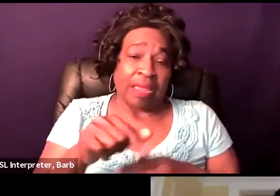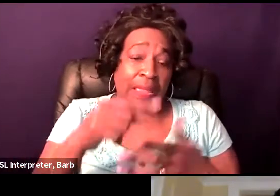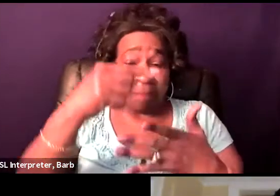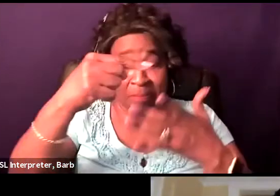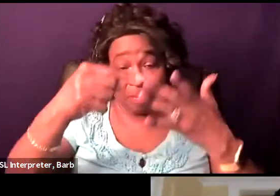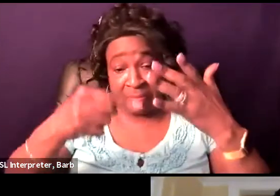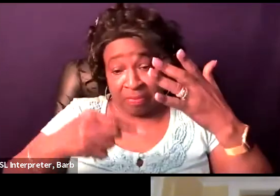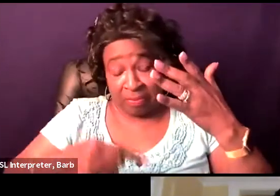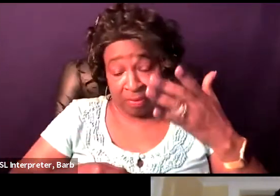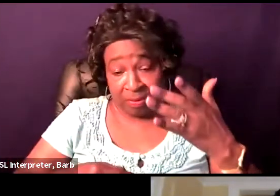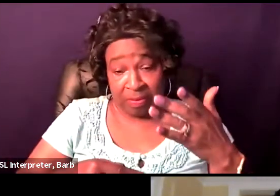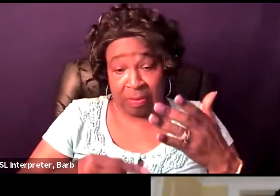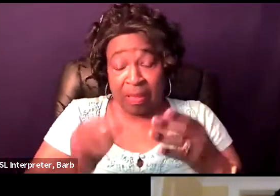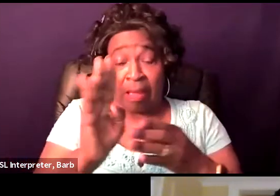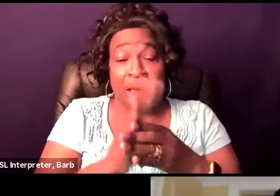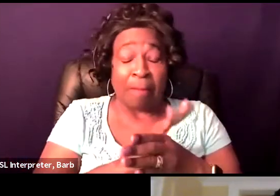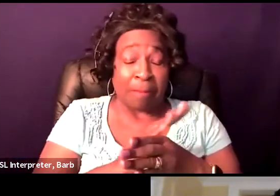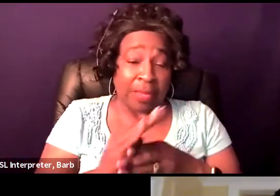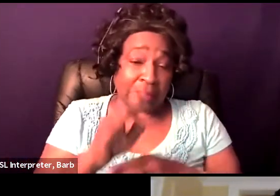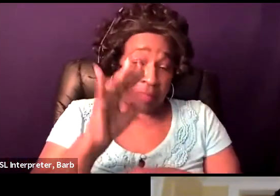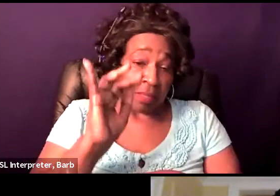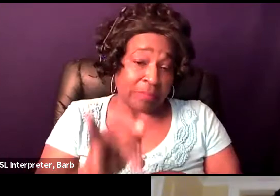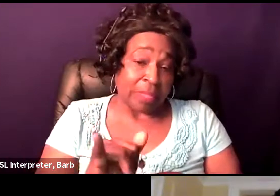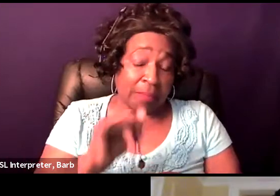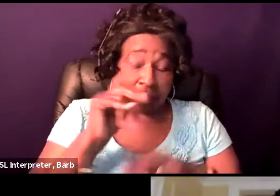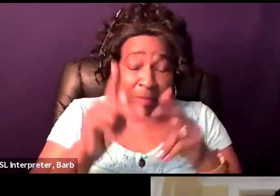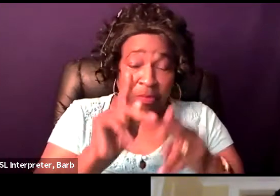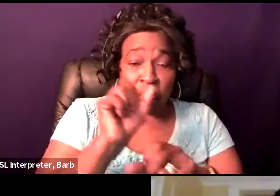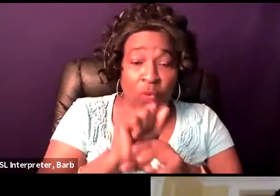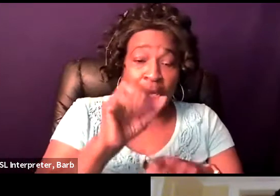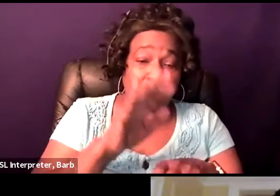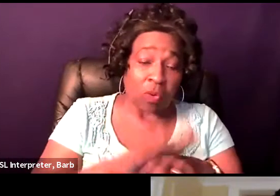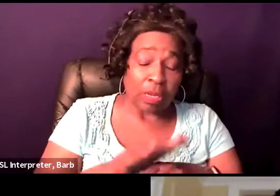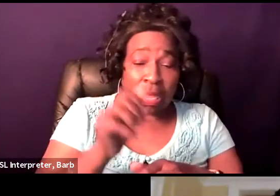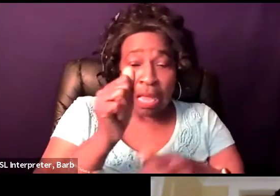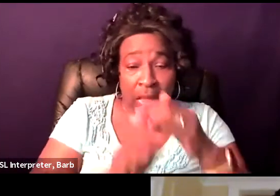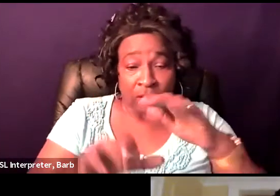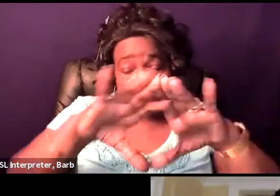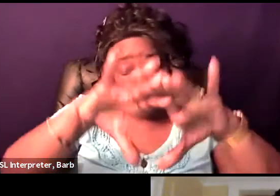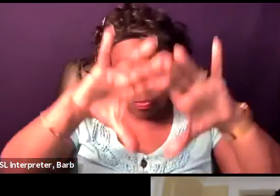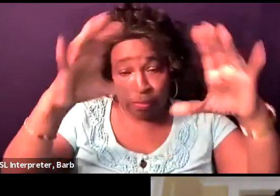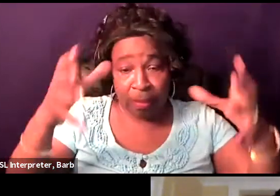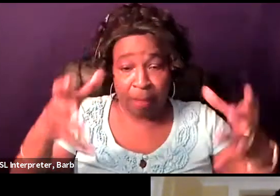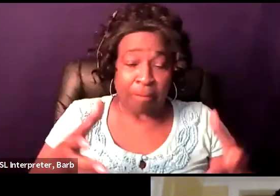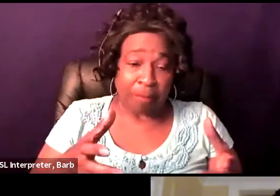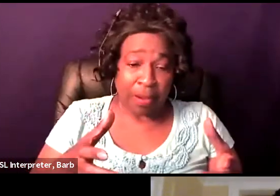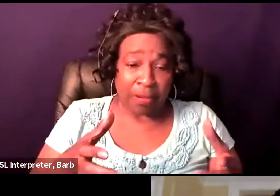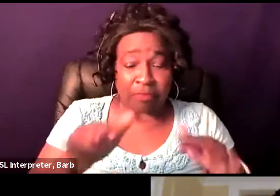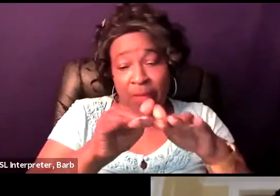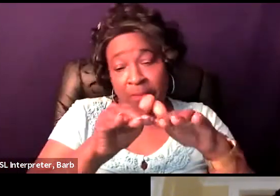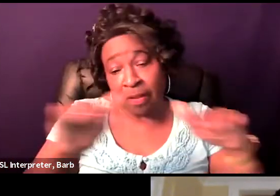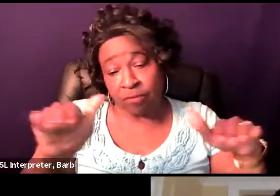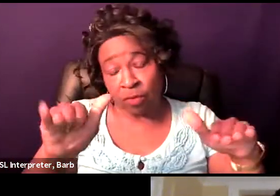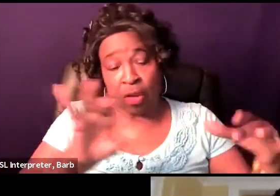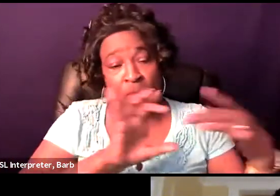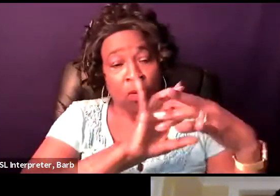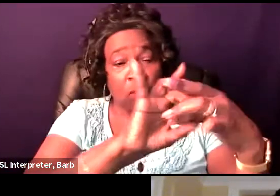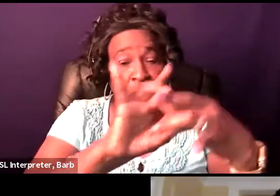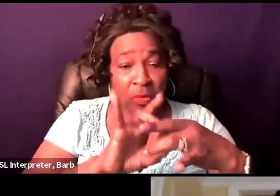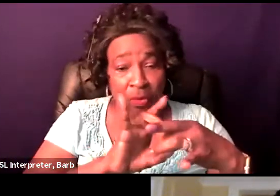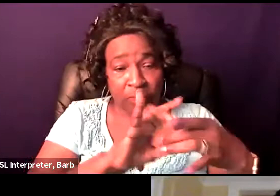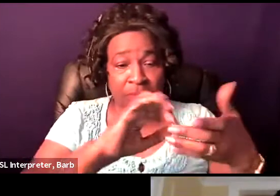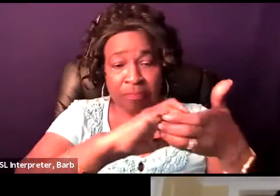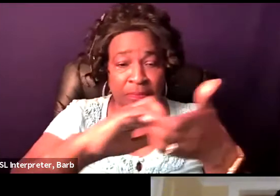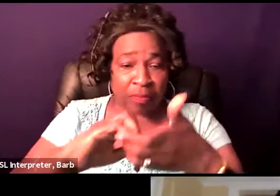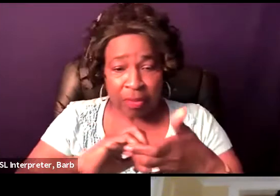initiatives that are being, people are working on under the umbrella of platform cooperativism. So thinking about